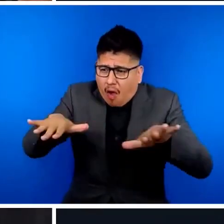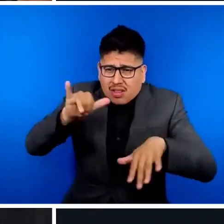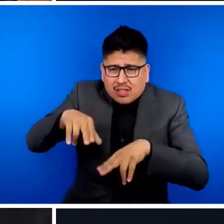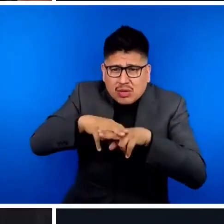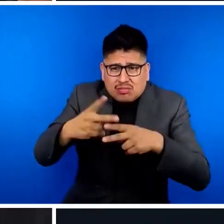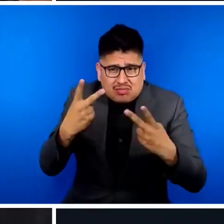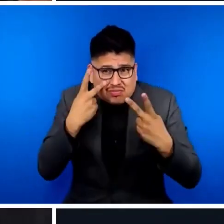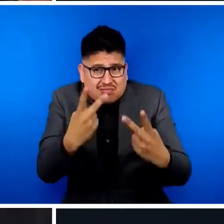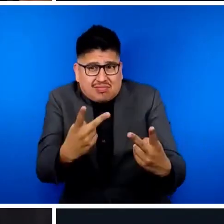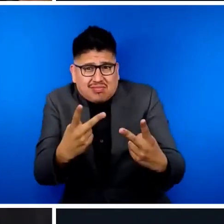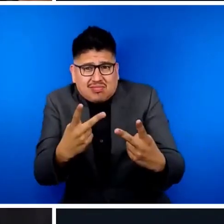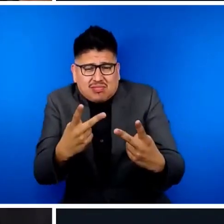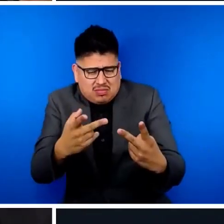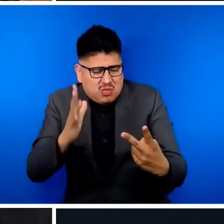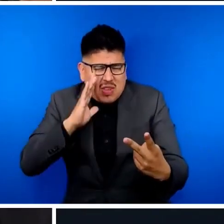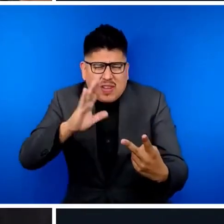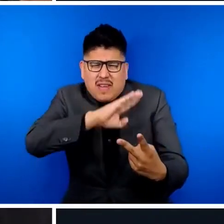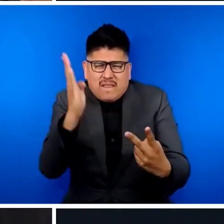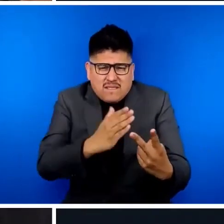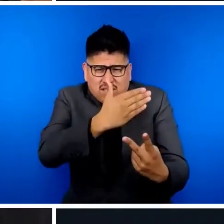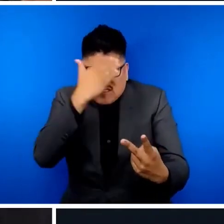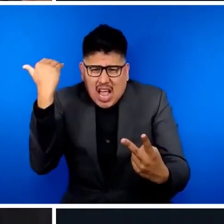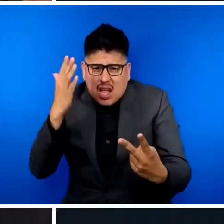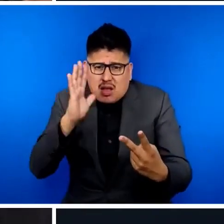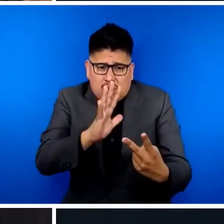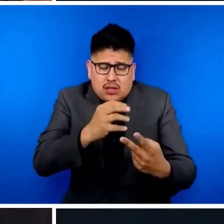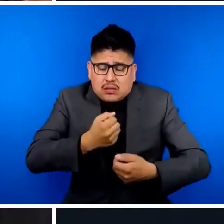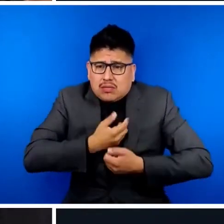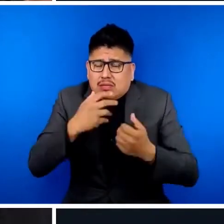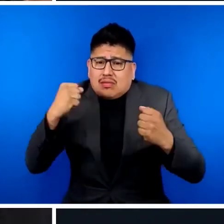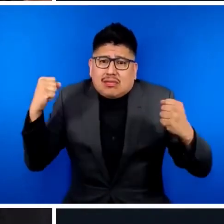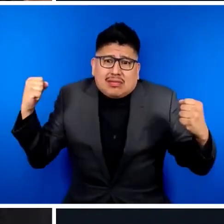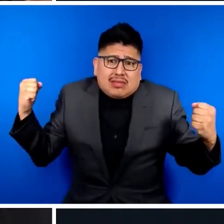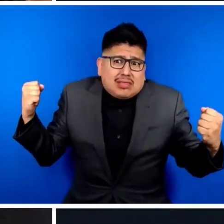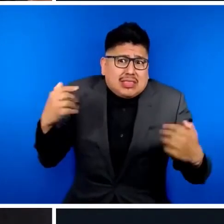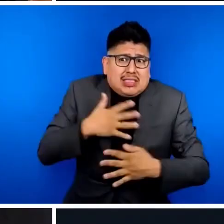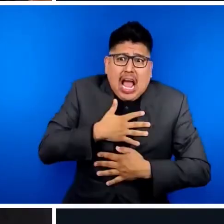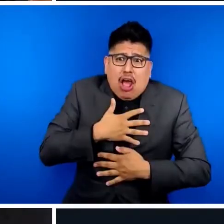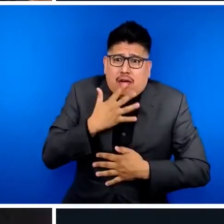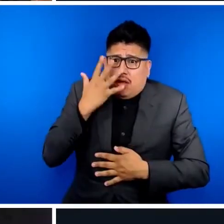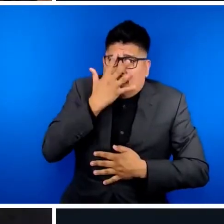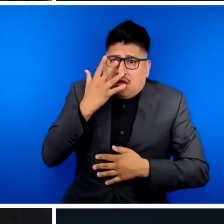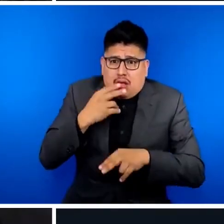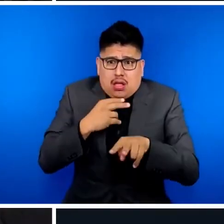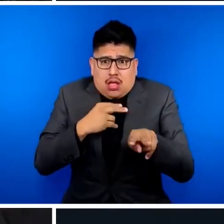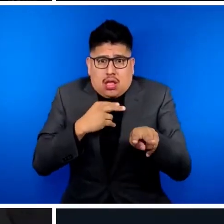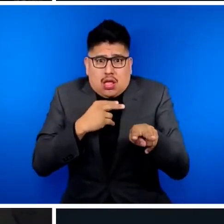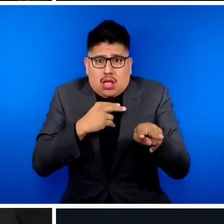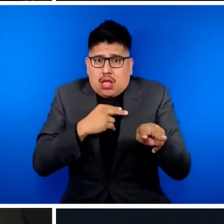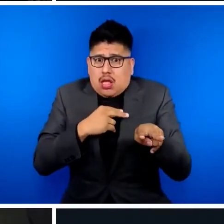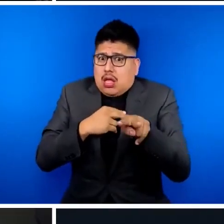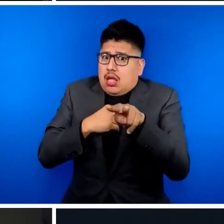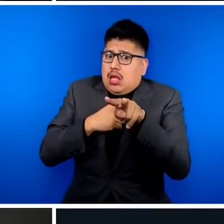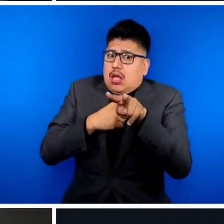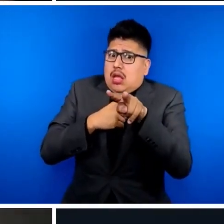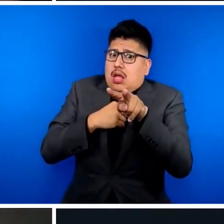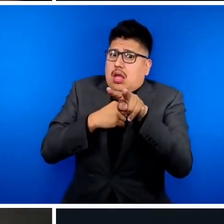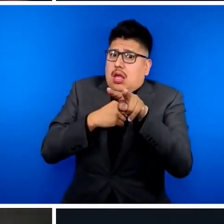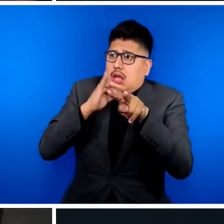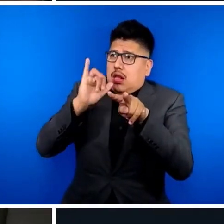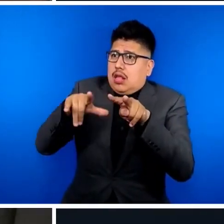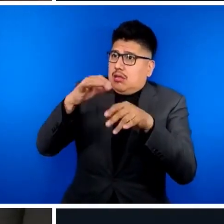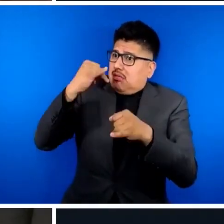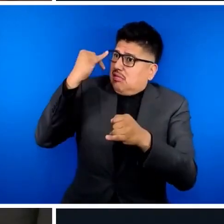the expression of terror on Irina's face as she looked up at her attacker in the last seconds of her life. She died